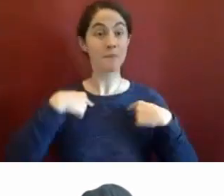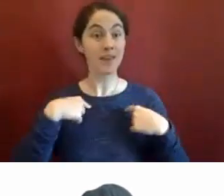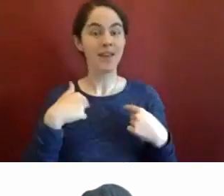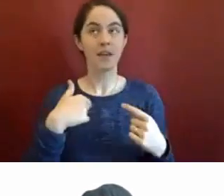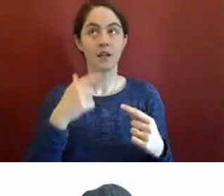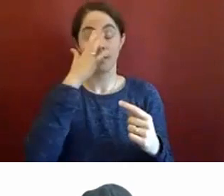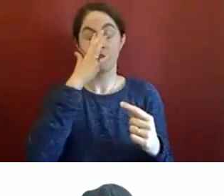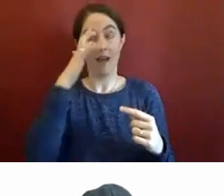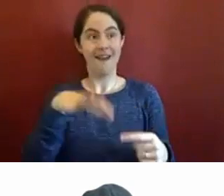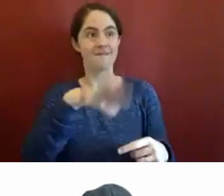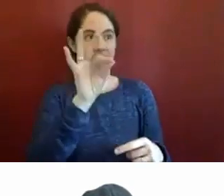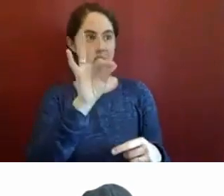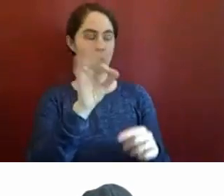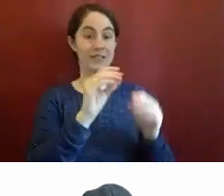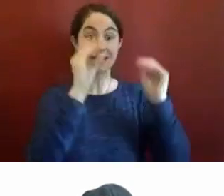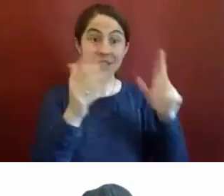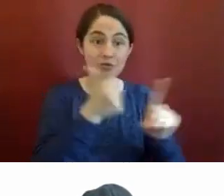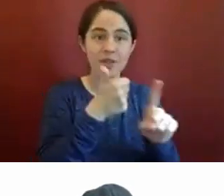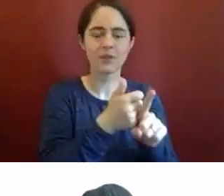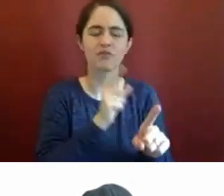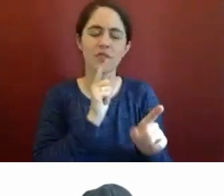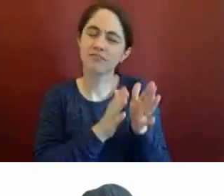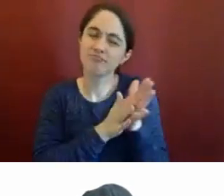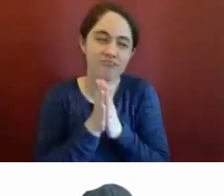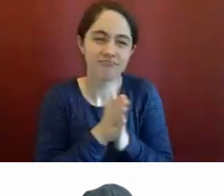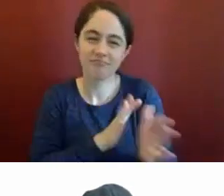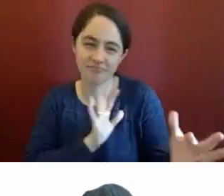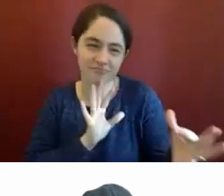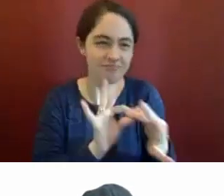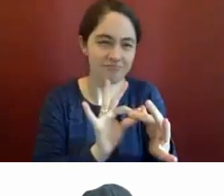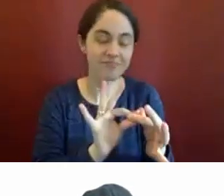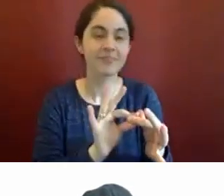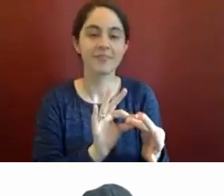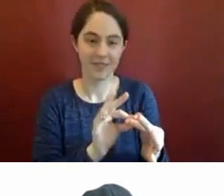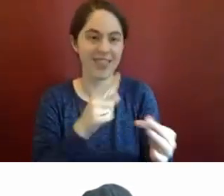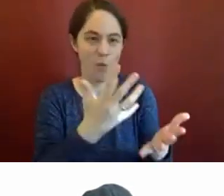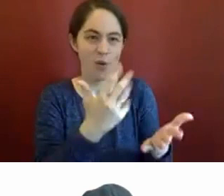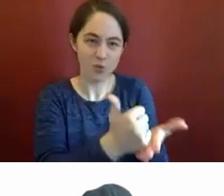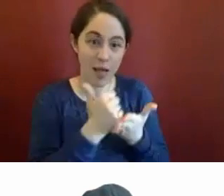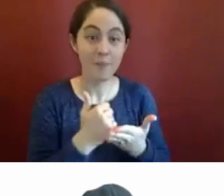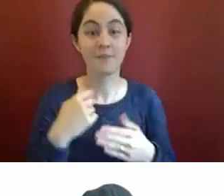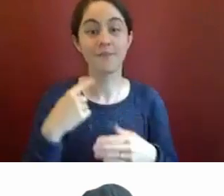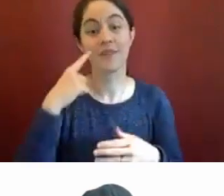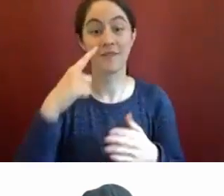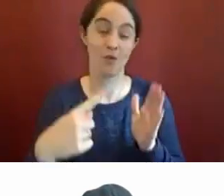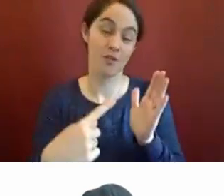wanted to help. For example, my ESL teacher, her name is Miss